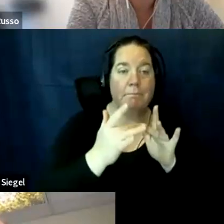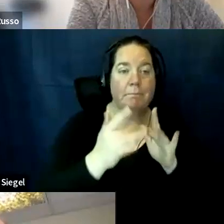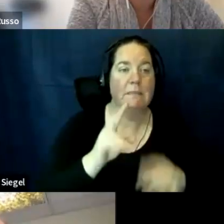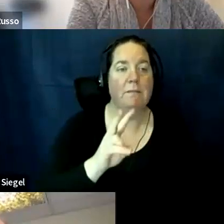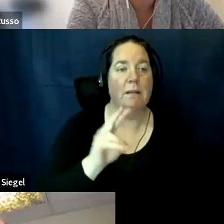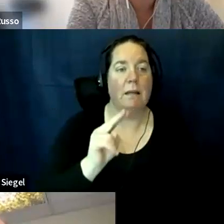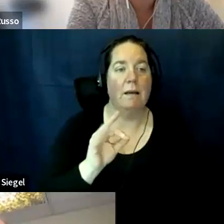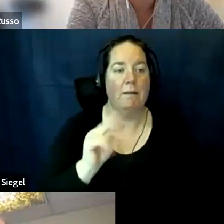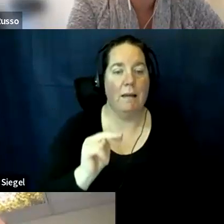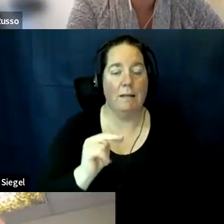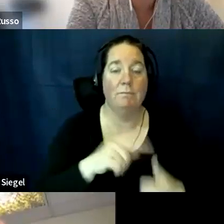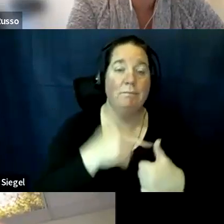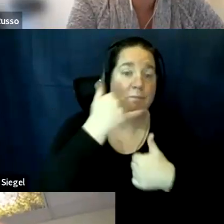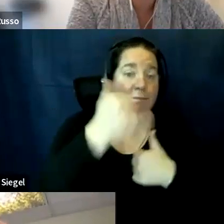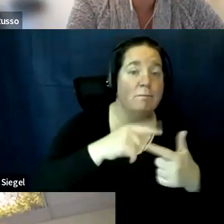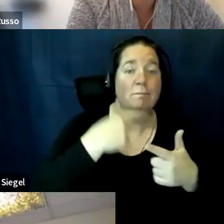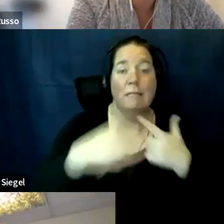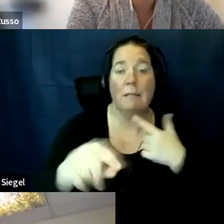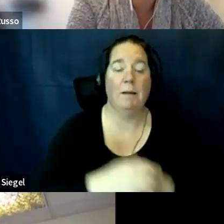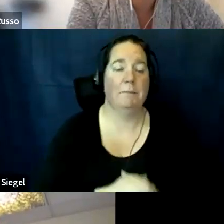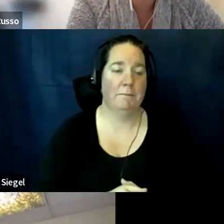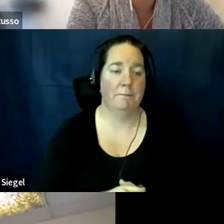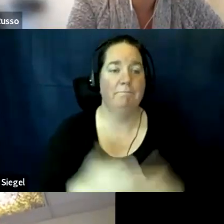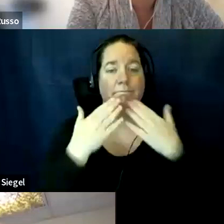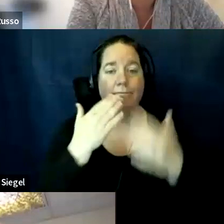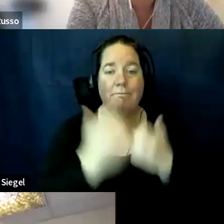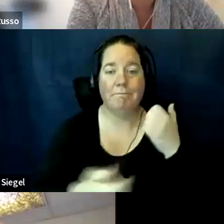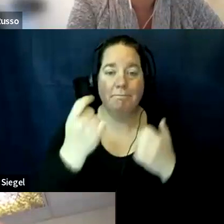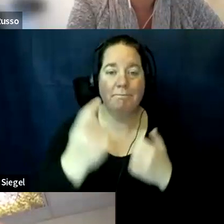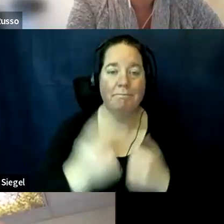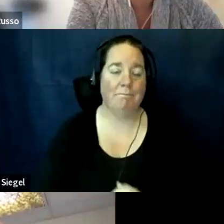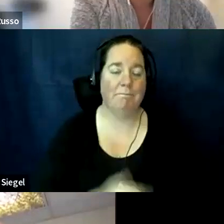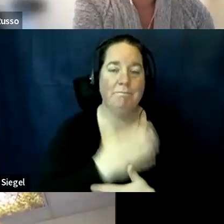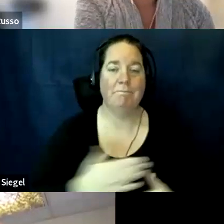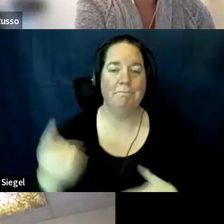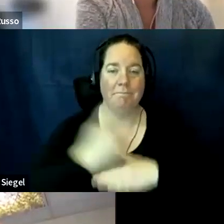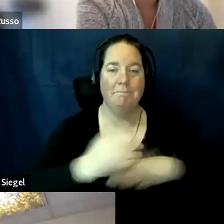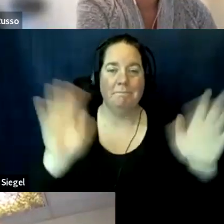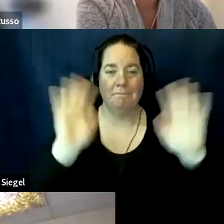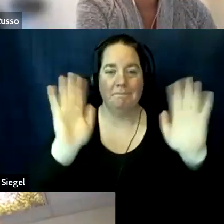phone or by email. So thank you again, everyone, and have a great day.